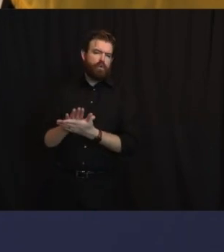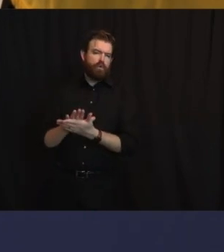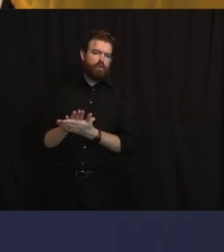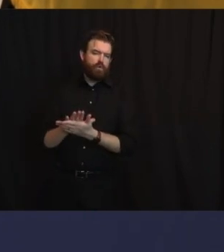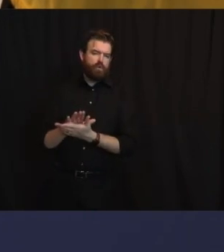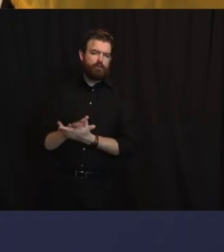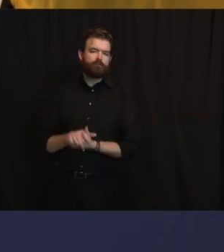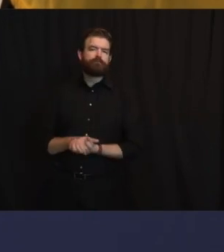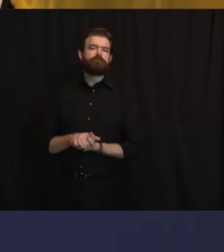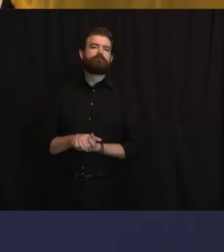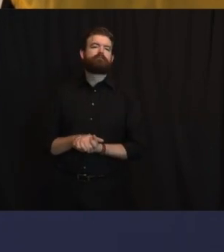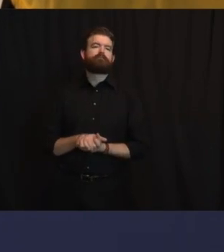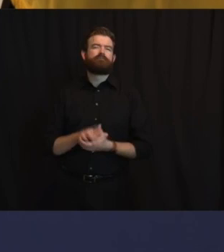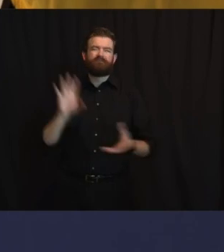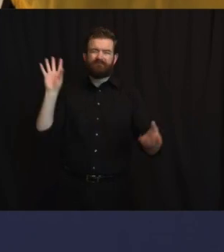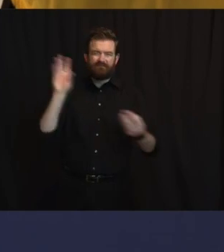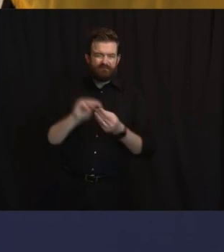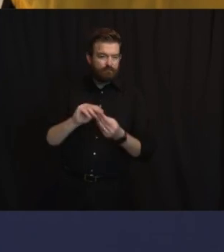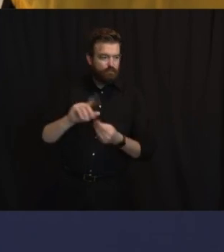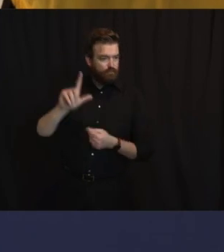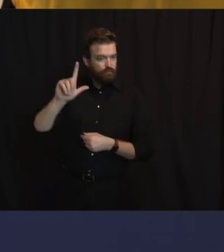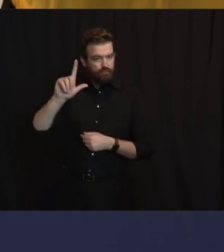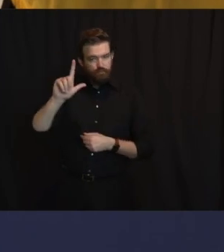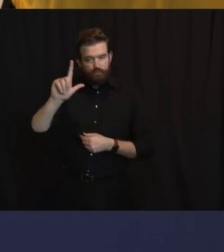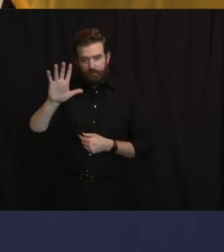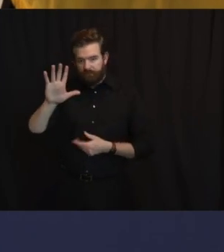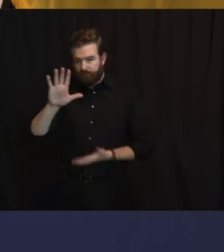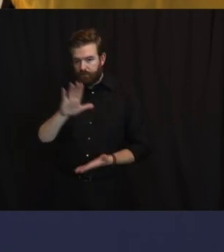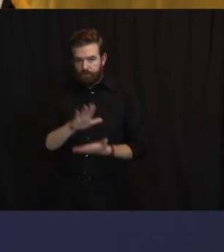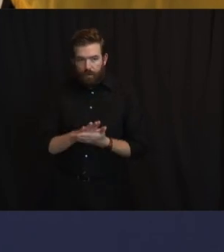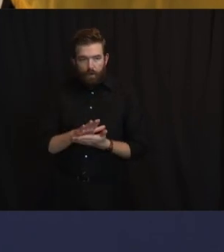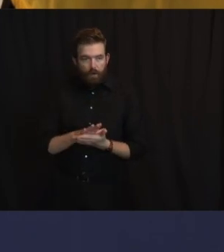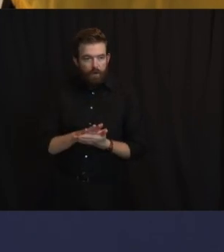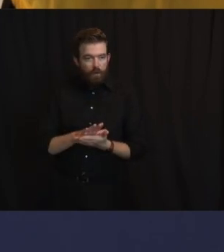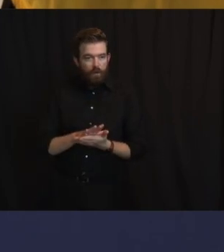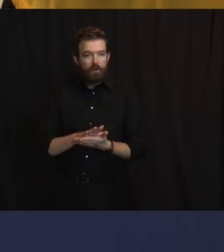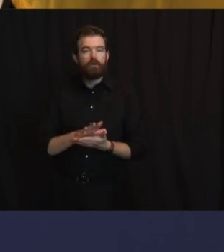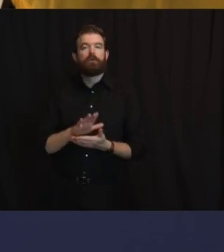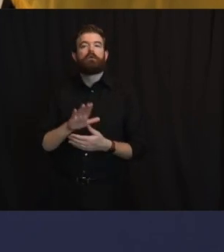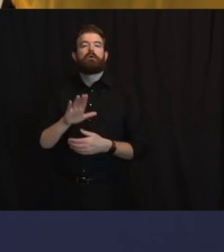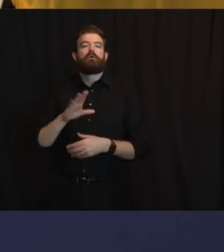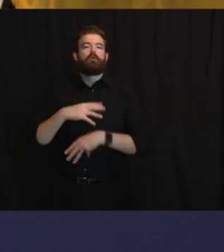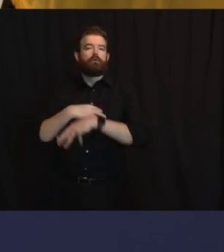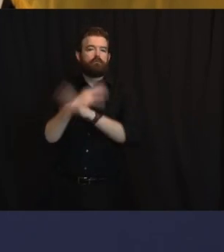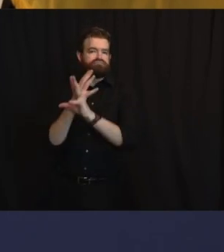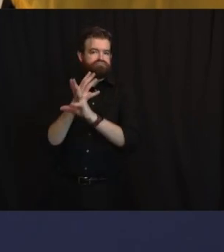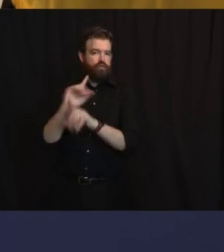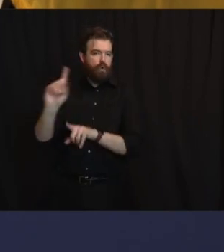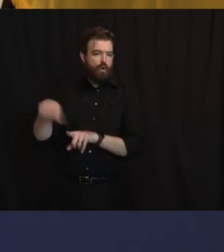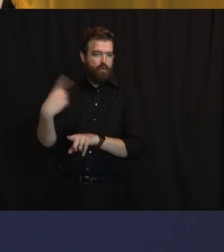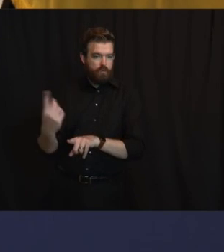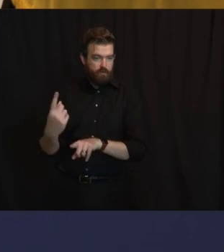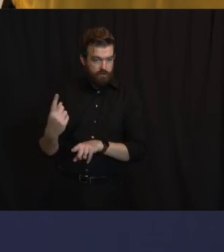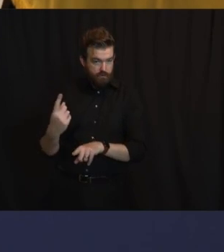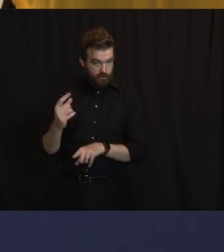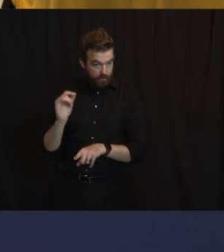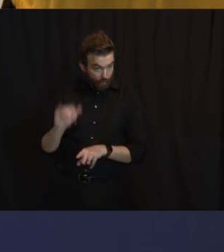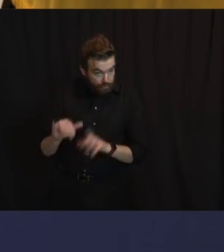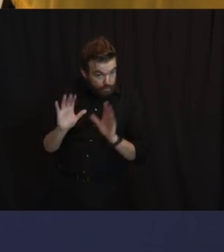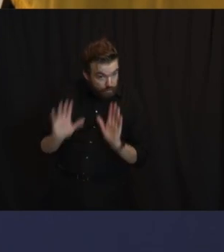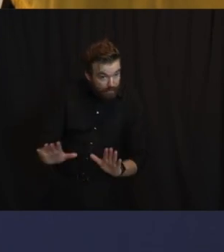grand total of 25 are virtual only. This is great. I would think. But